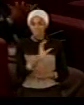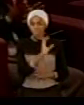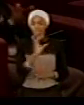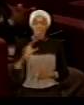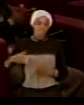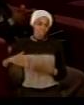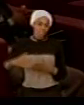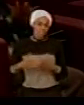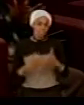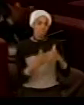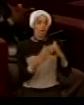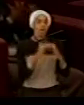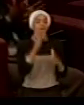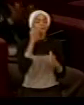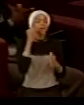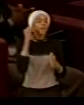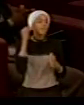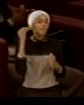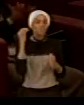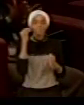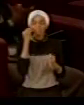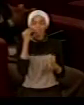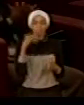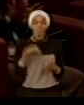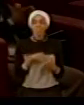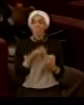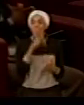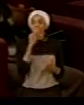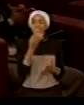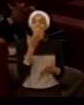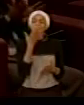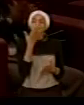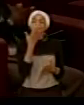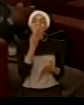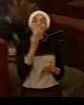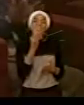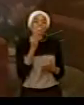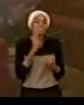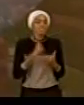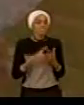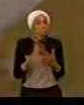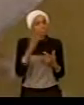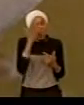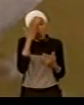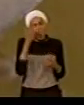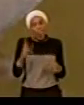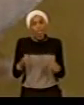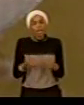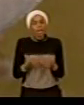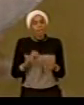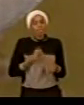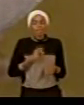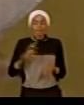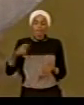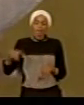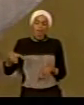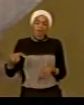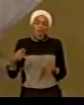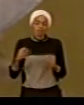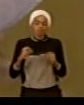cross leads home. It is sweet to know as